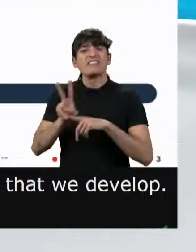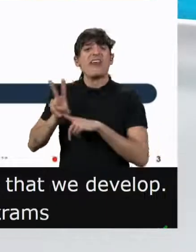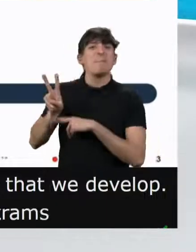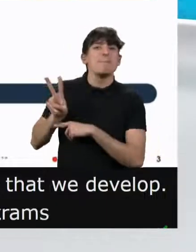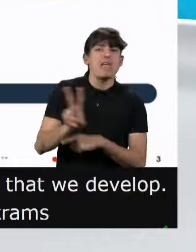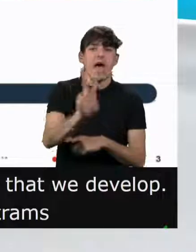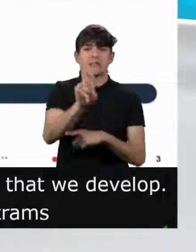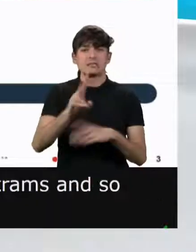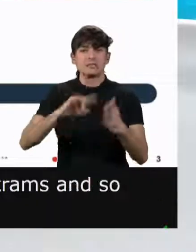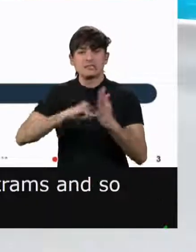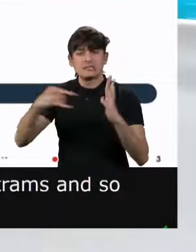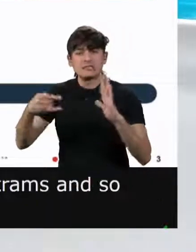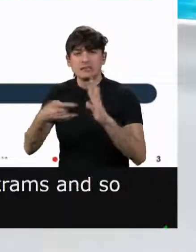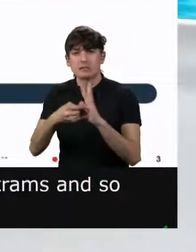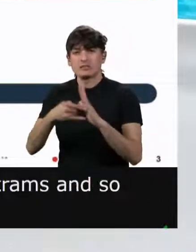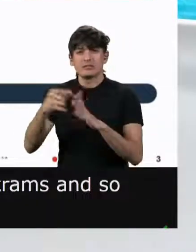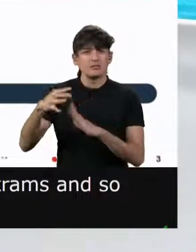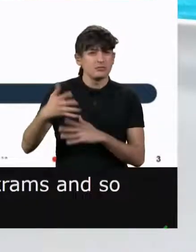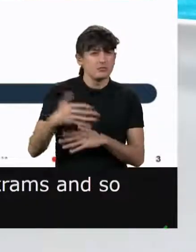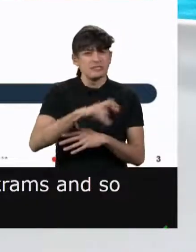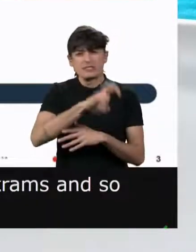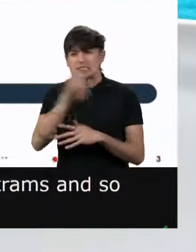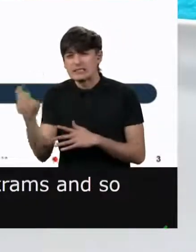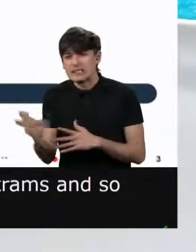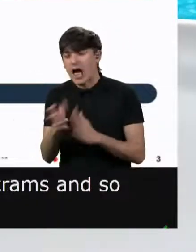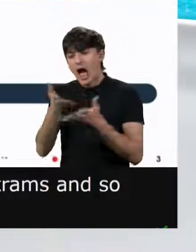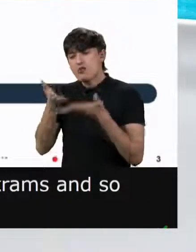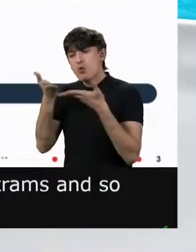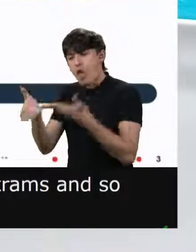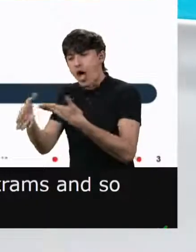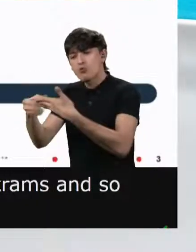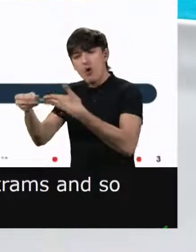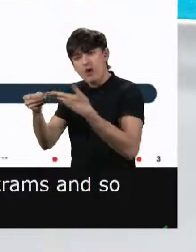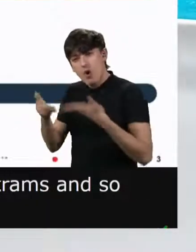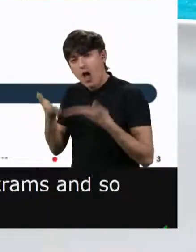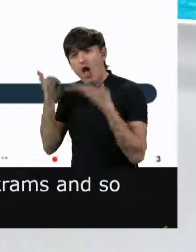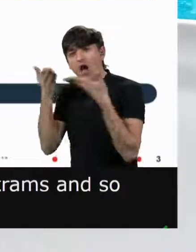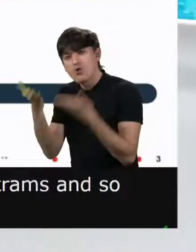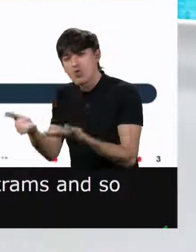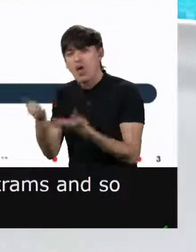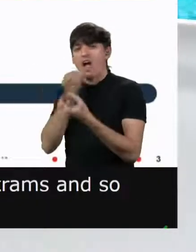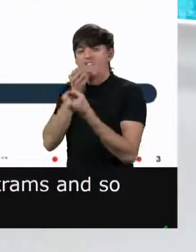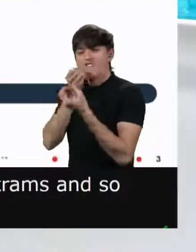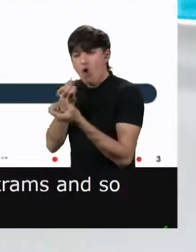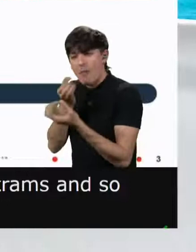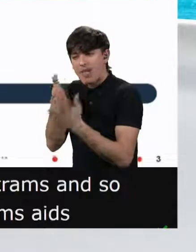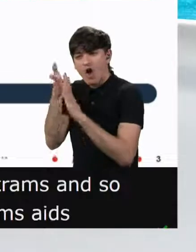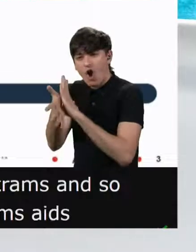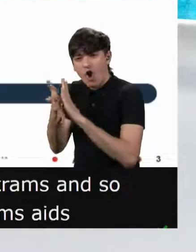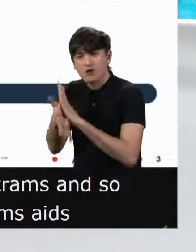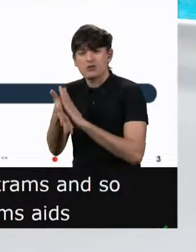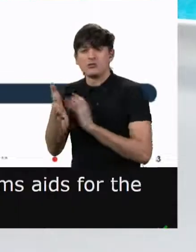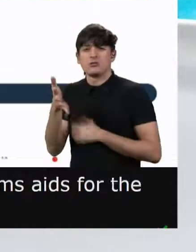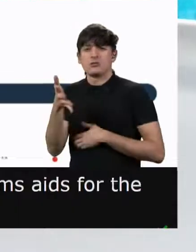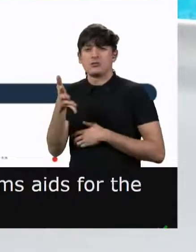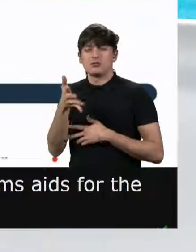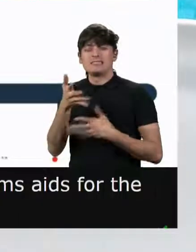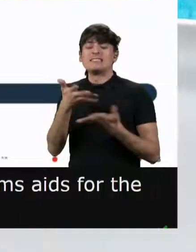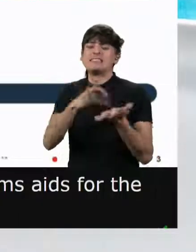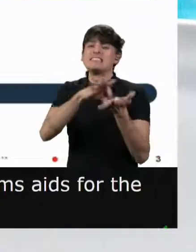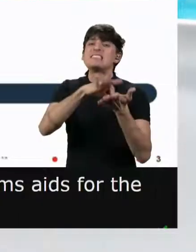in between, and all the systems, aids for the passengers, information and so forth, and what we call also